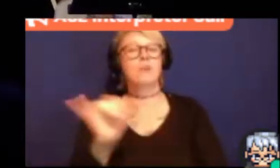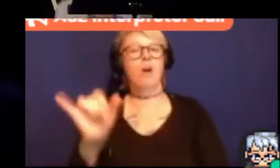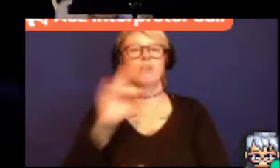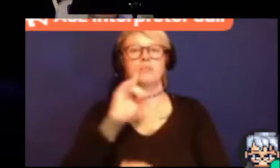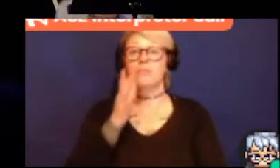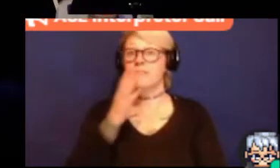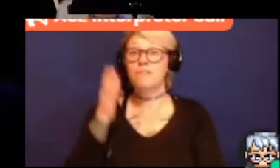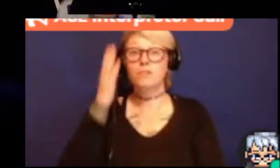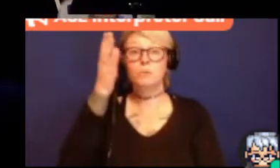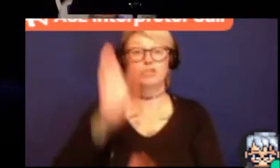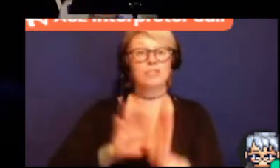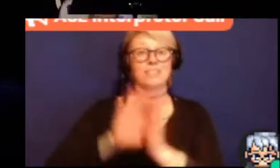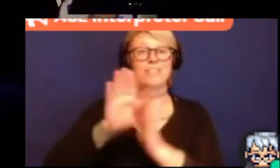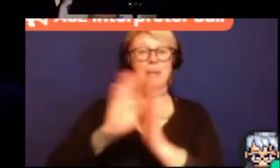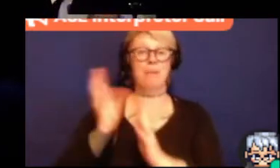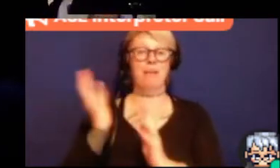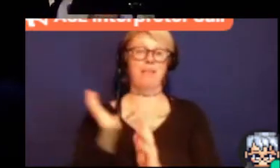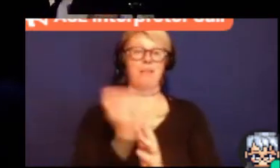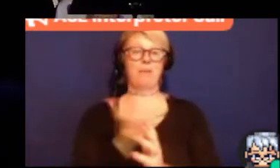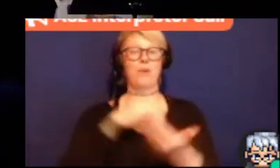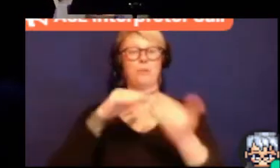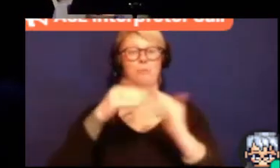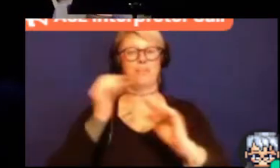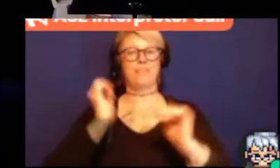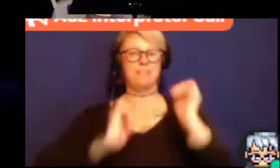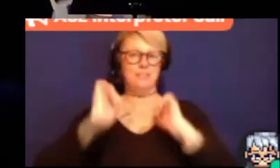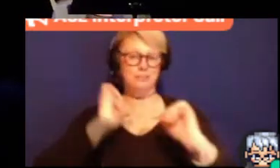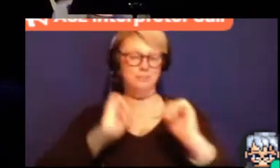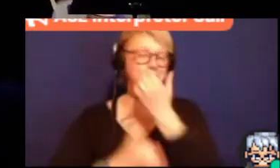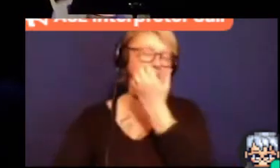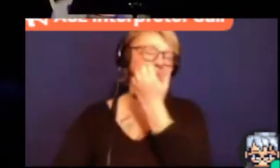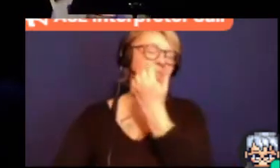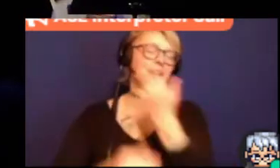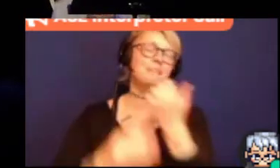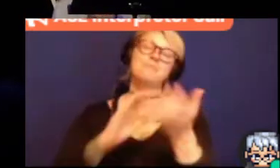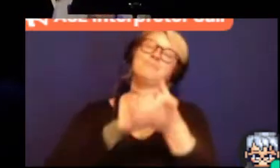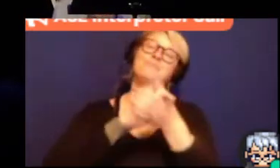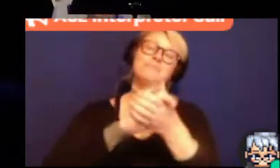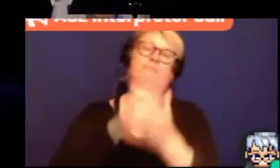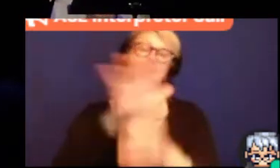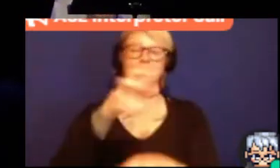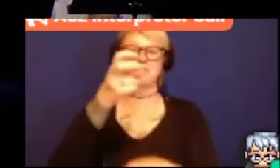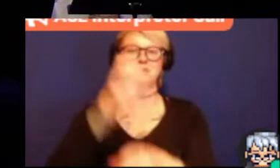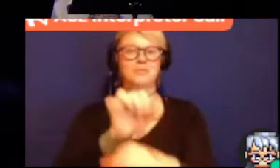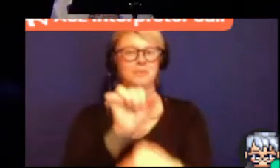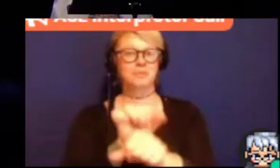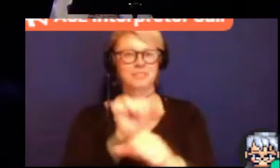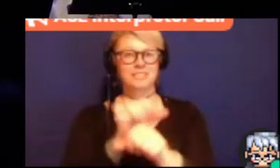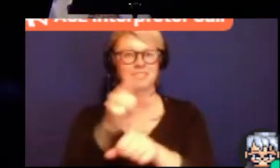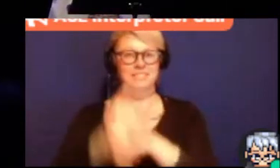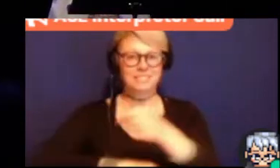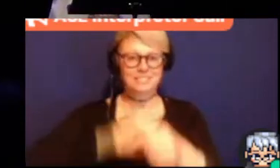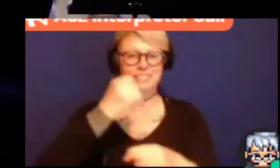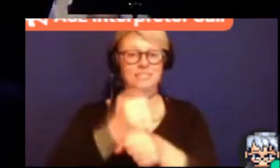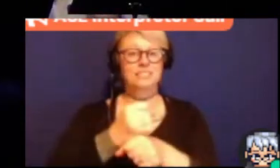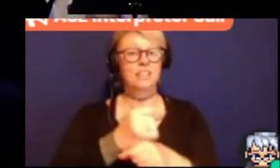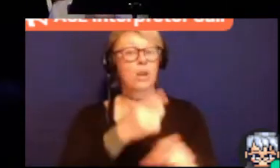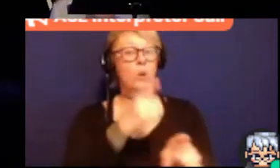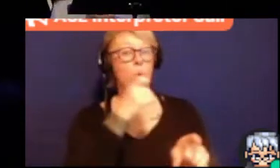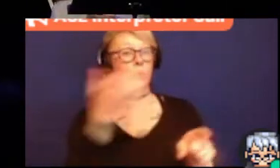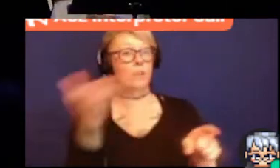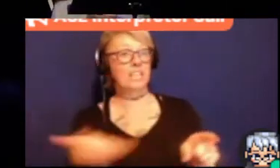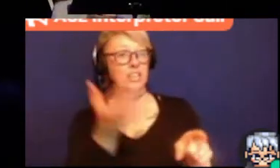future of our theater community. Congratulations on all the hard work that you've put in this year. And for those of you in our virtual space,